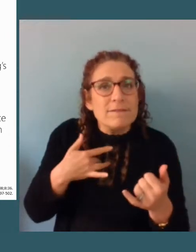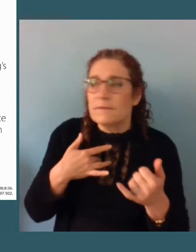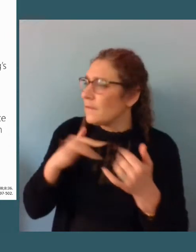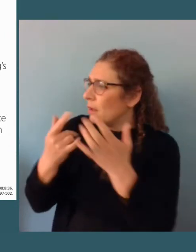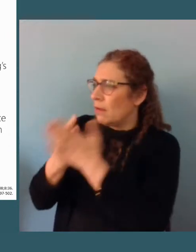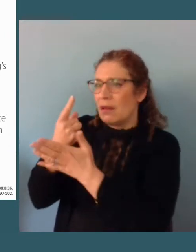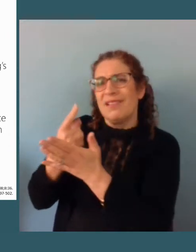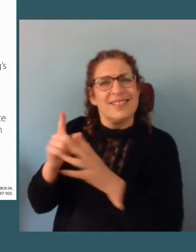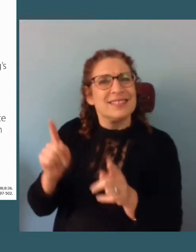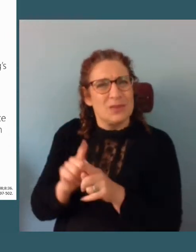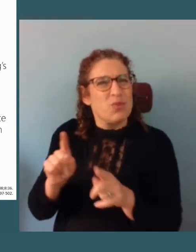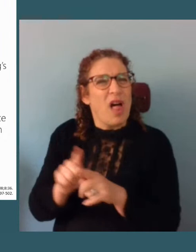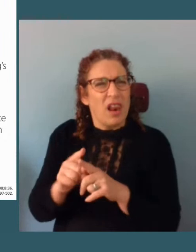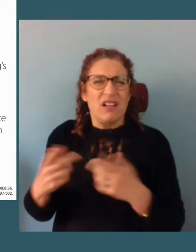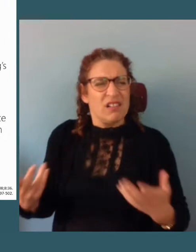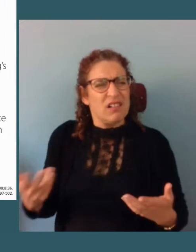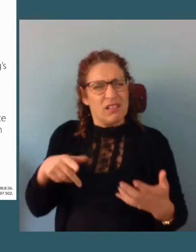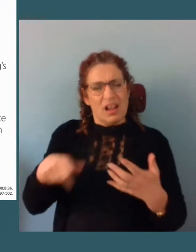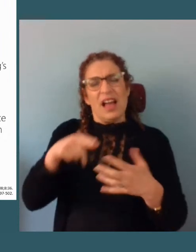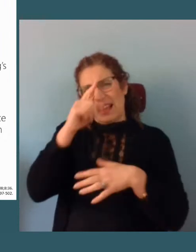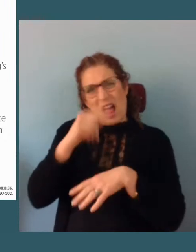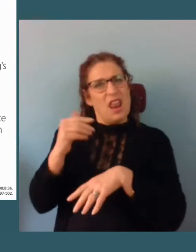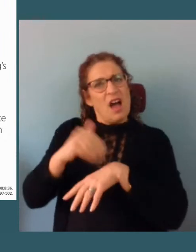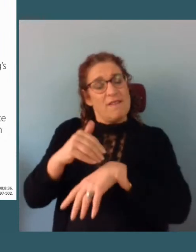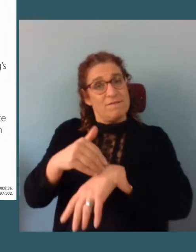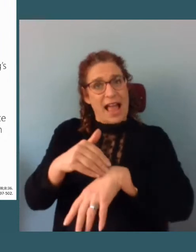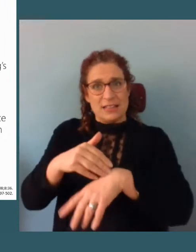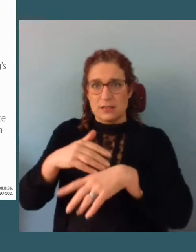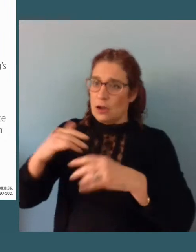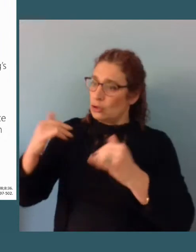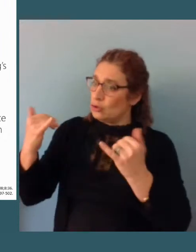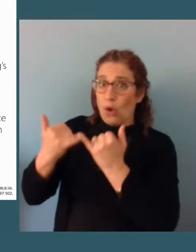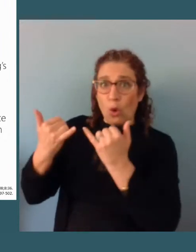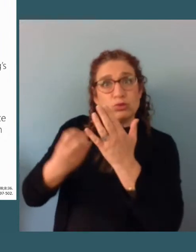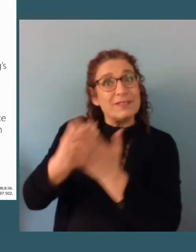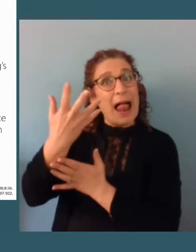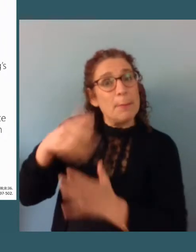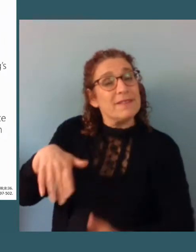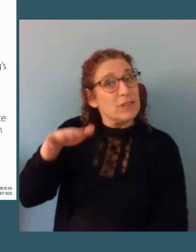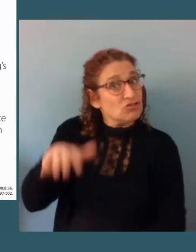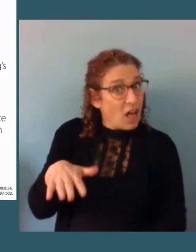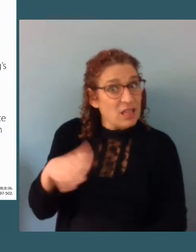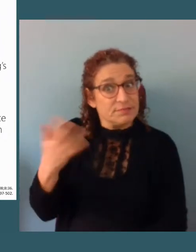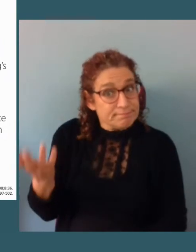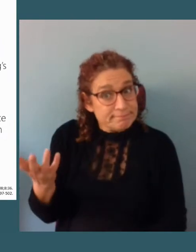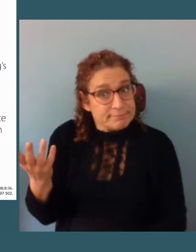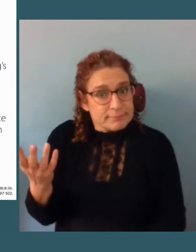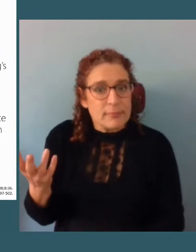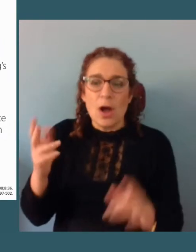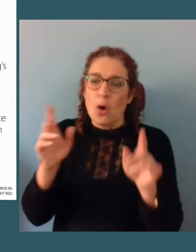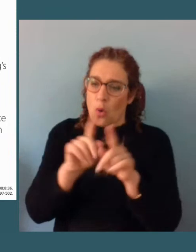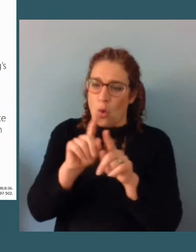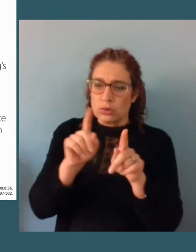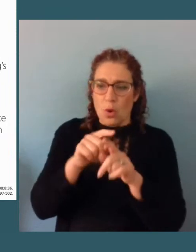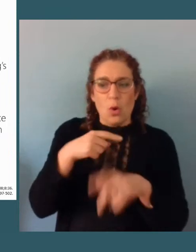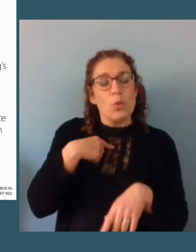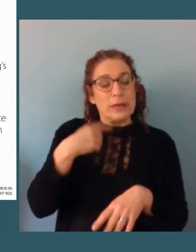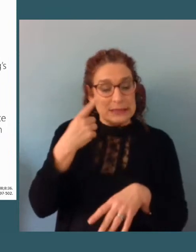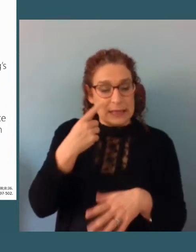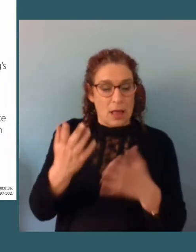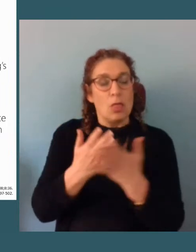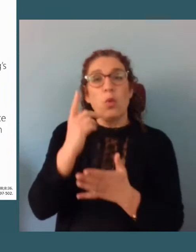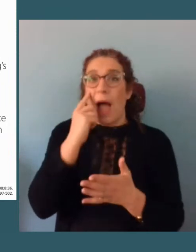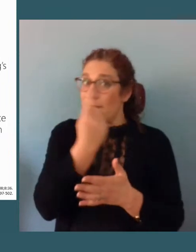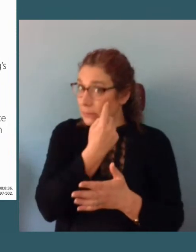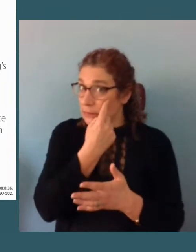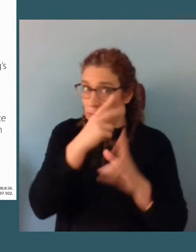occasions, which can have knock-on implications for the social development of the child. We've also seen from some of the evidence that children prescribed